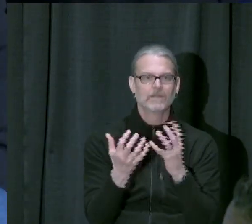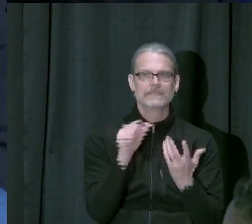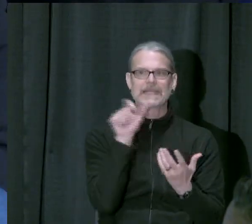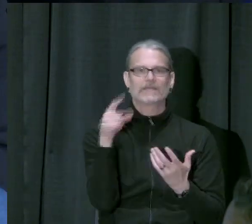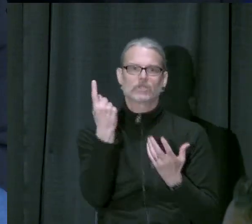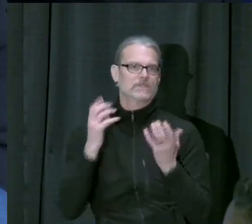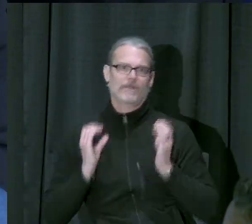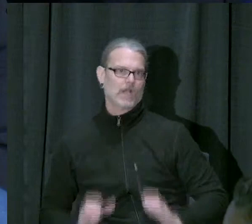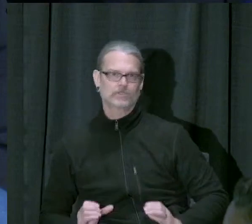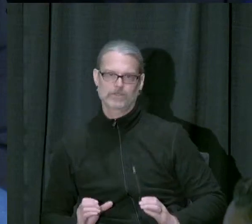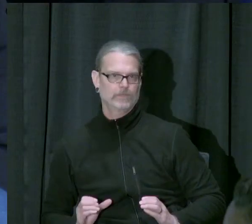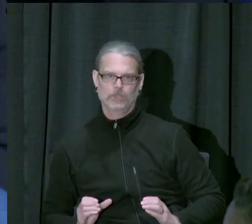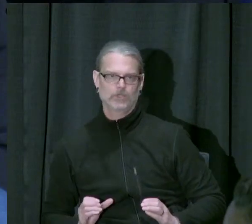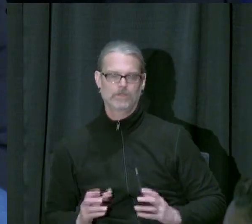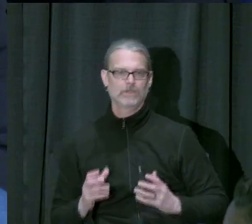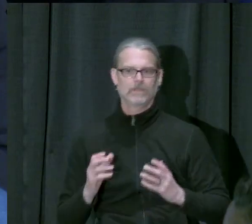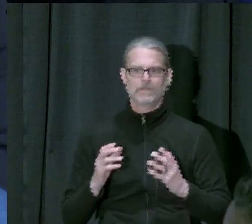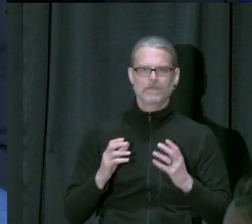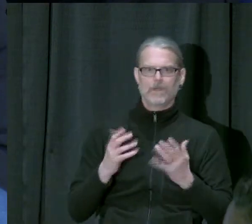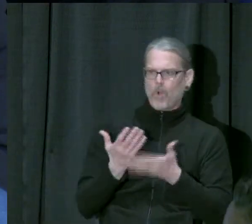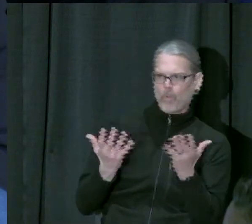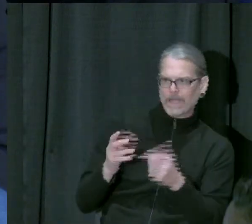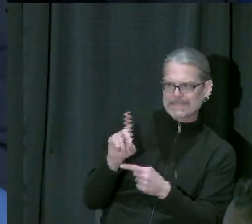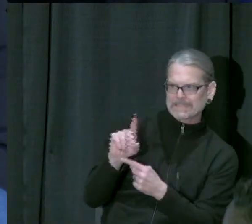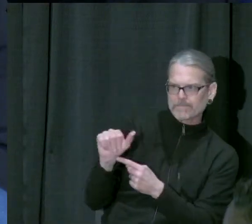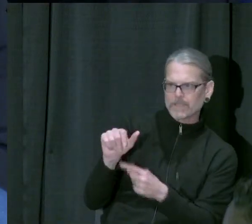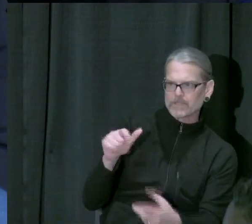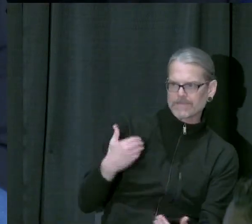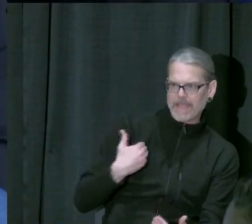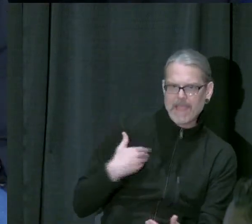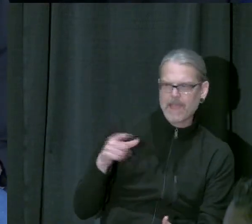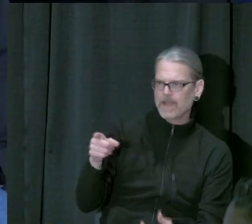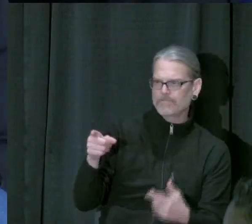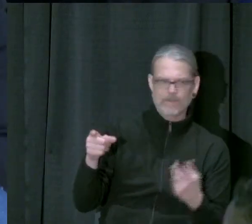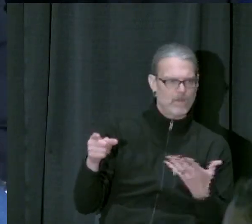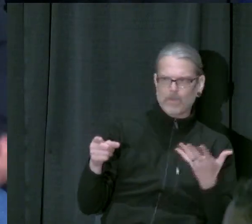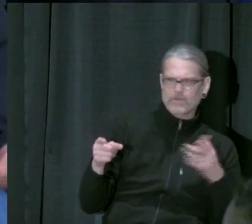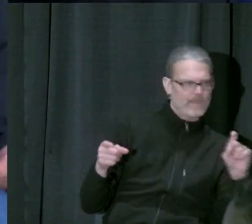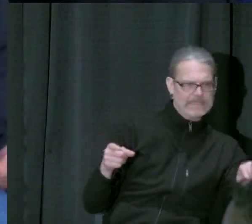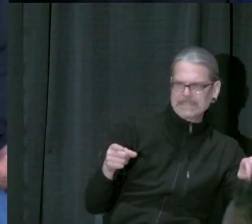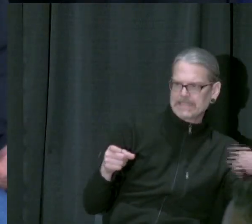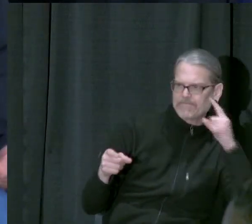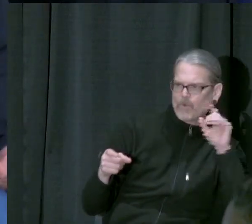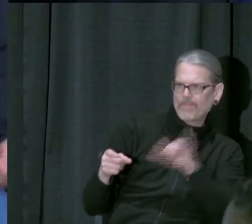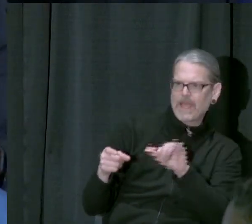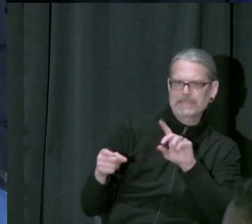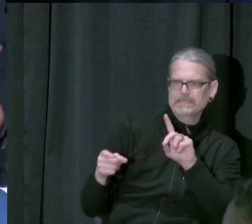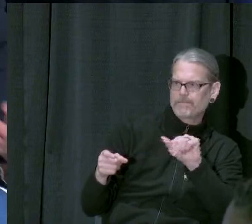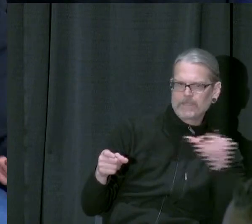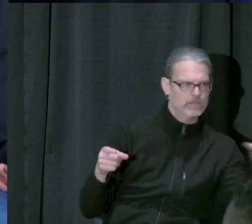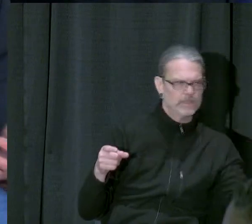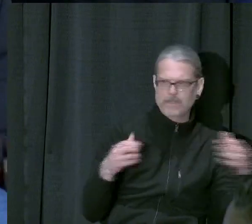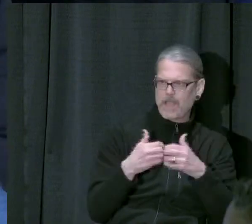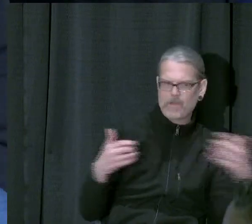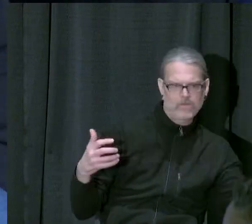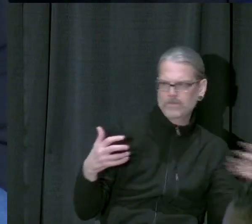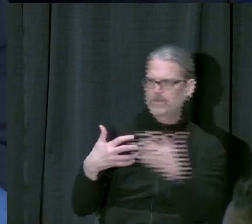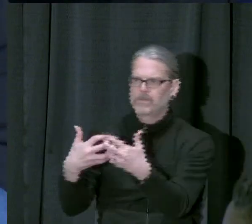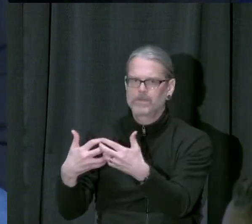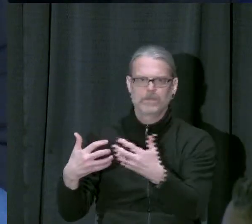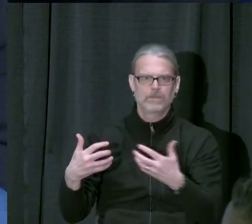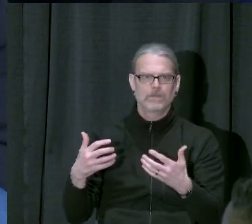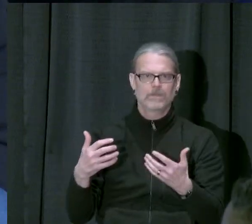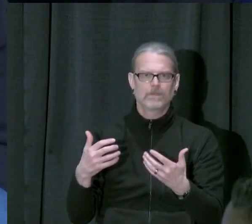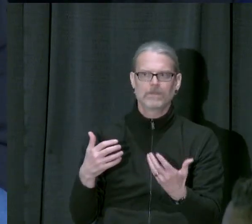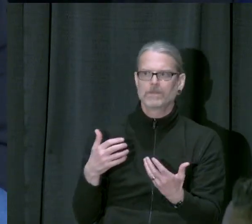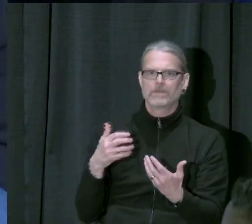also what accessibility may mean for people who may not have access or experience in using assistive technology. We look